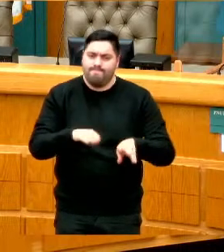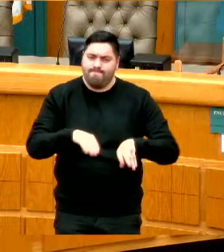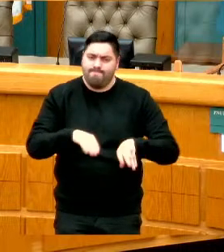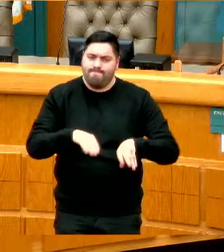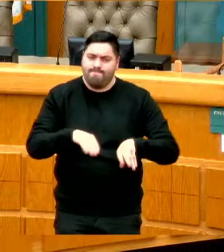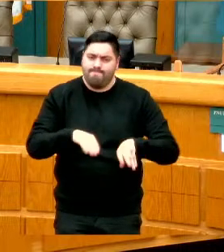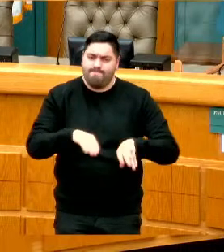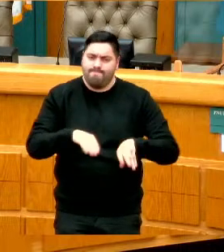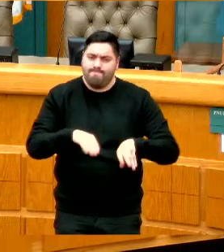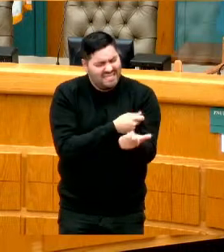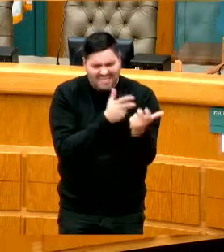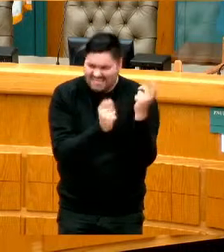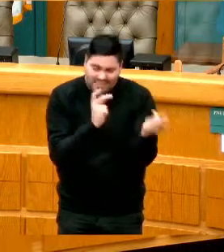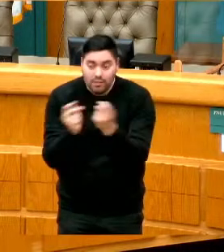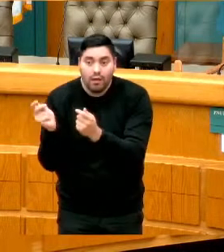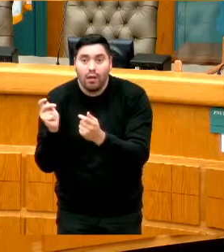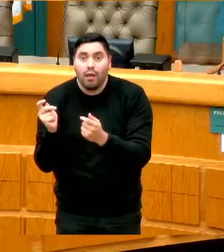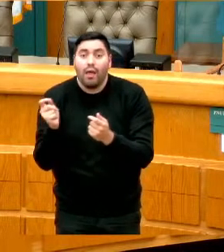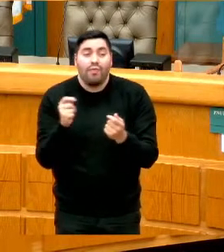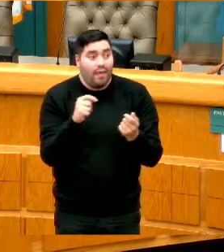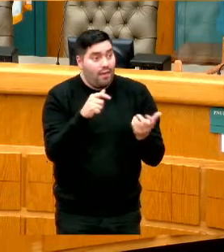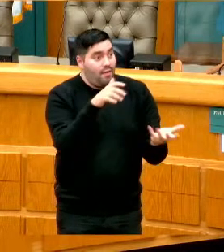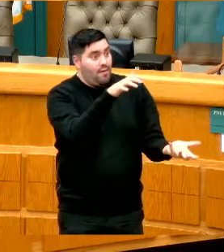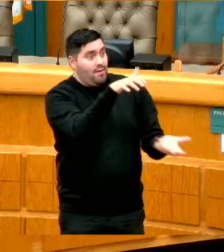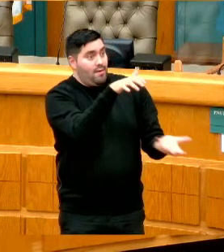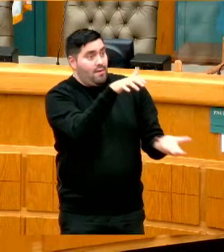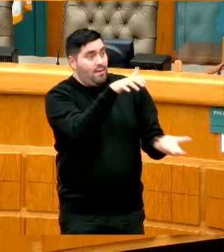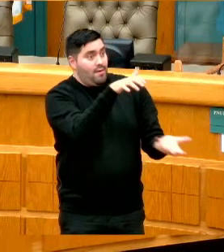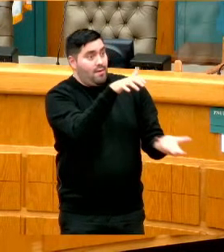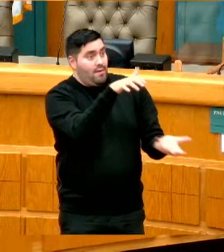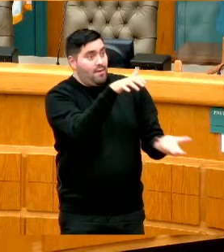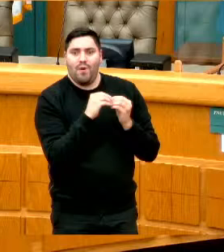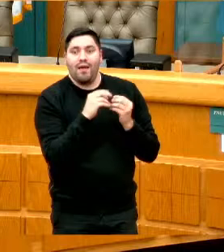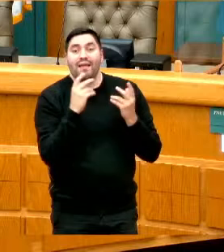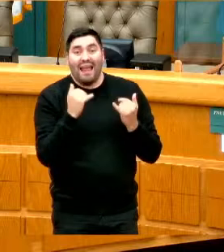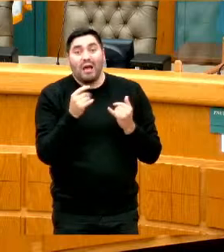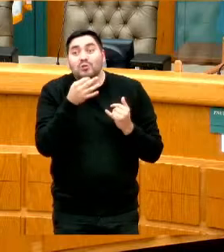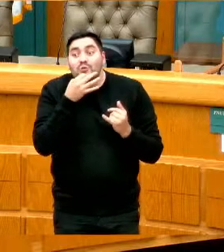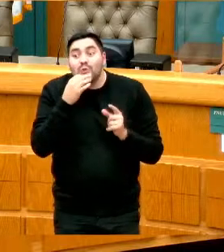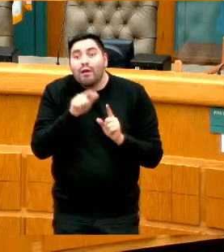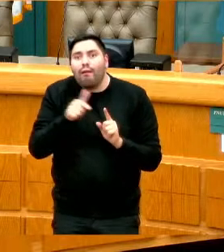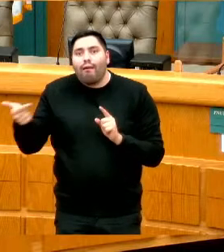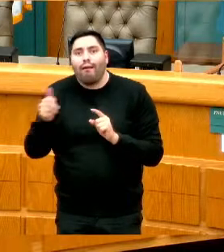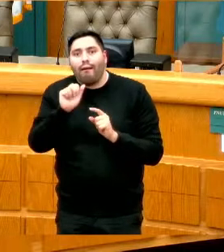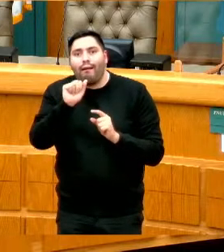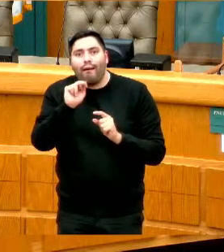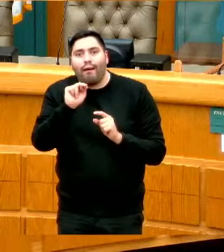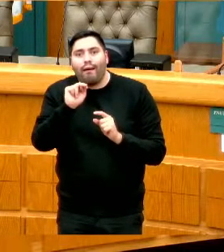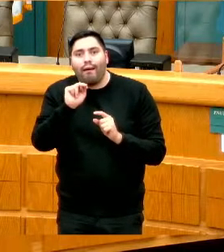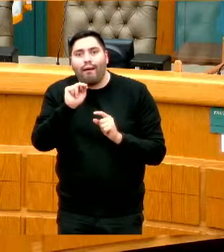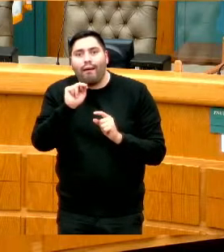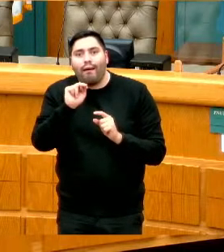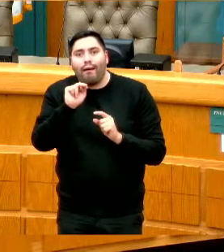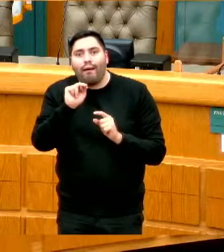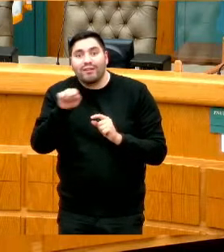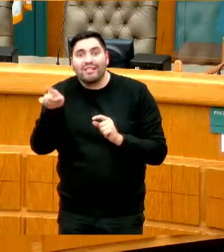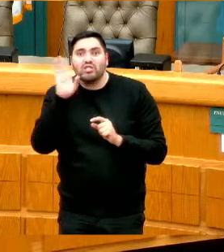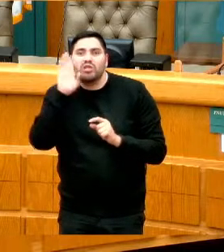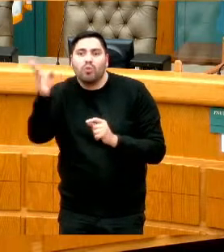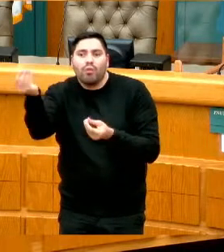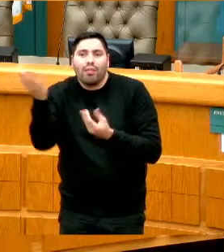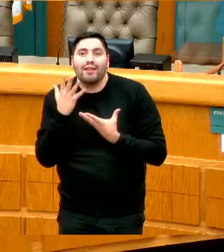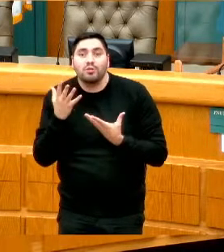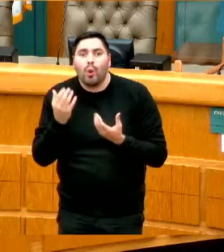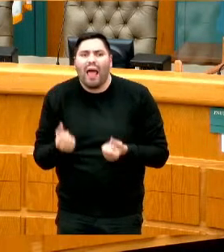we're given, and we were sent more. And I'm certain when Director Rodriguez takes the podium, she's going to tell us about the exciting